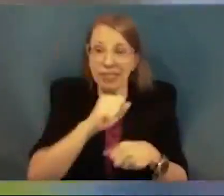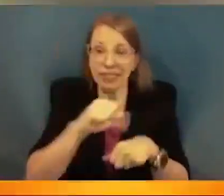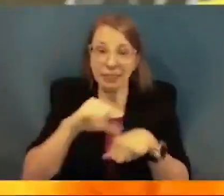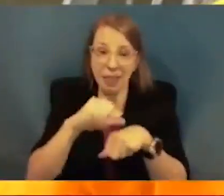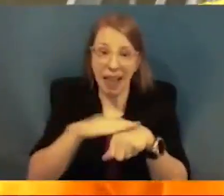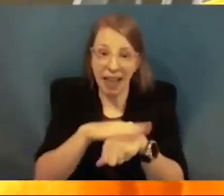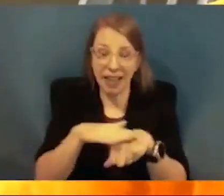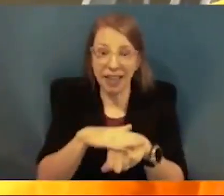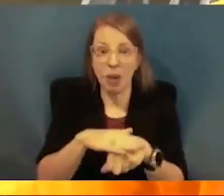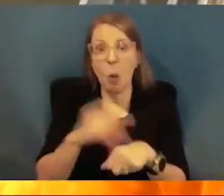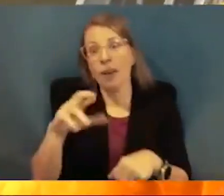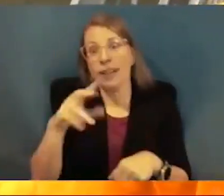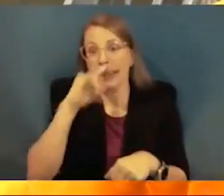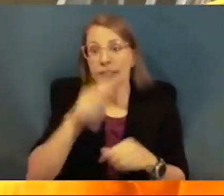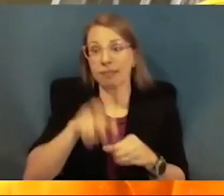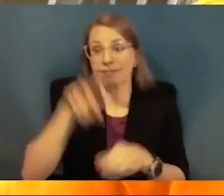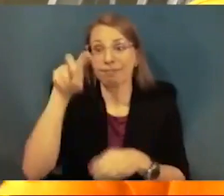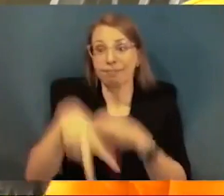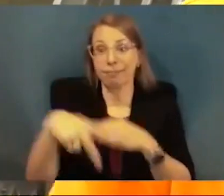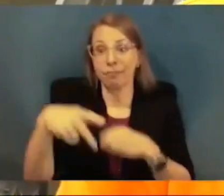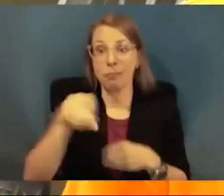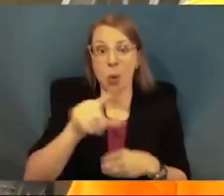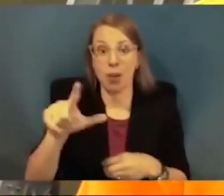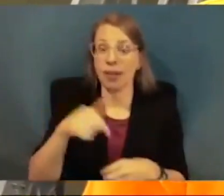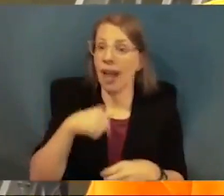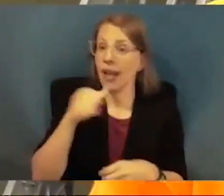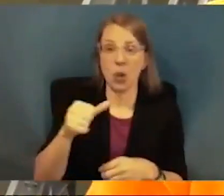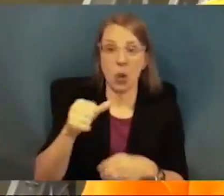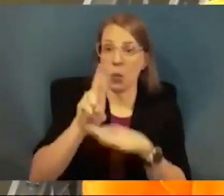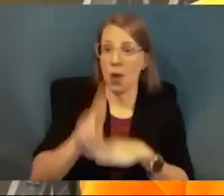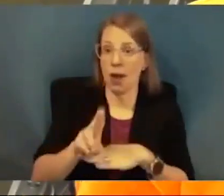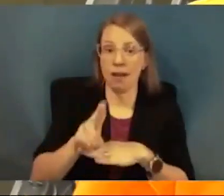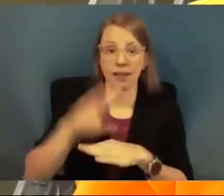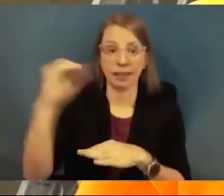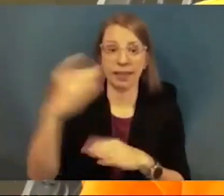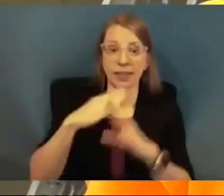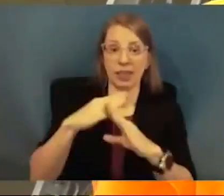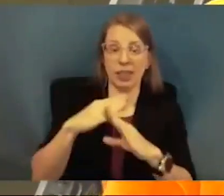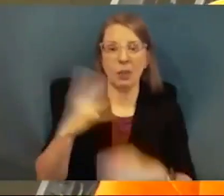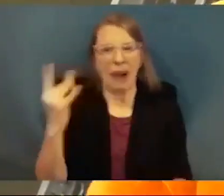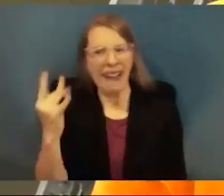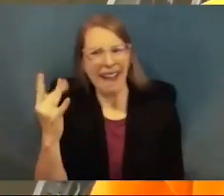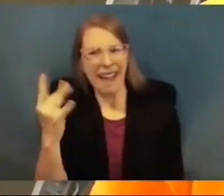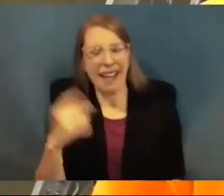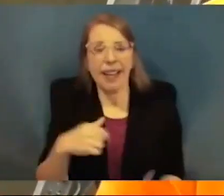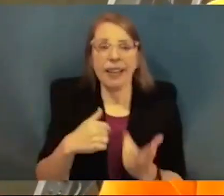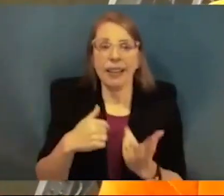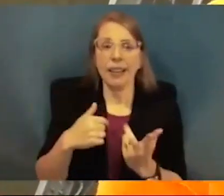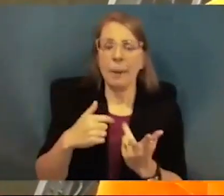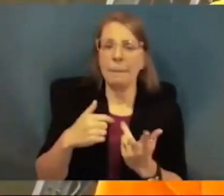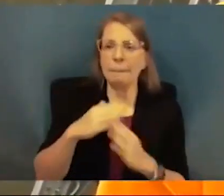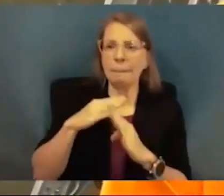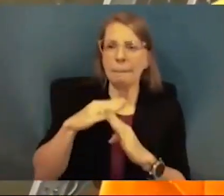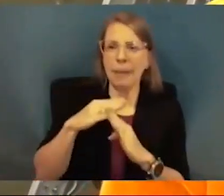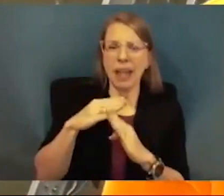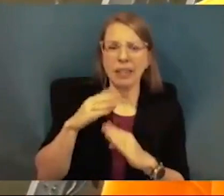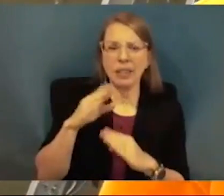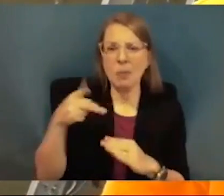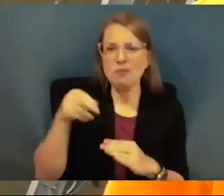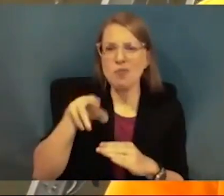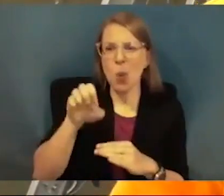in the pool. I do not wear sunscreen. Why? I get really, it blocks all my pores, and I get really